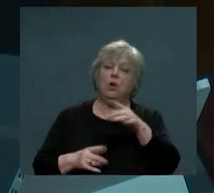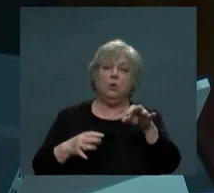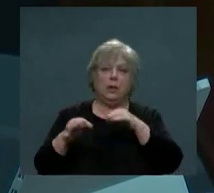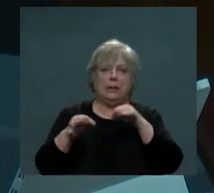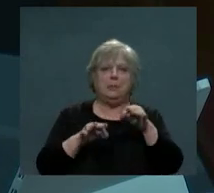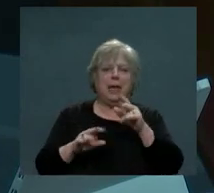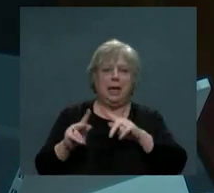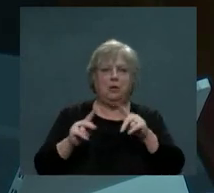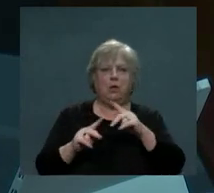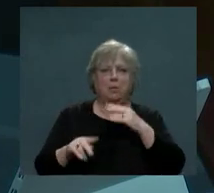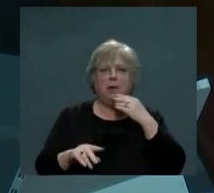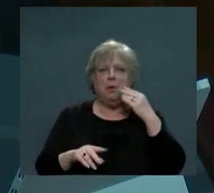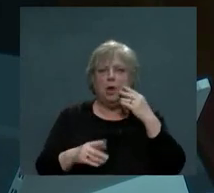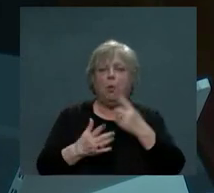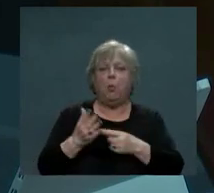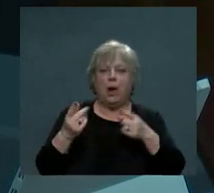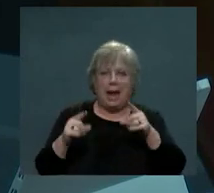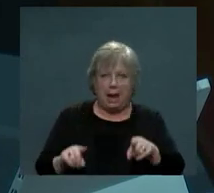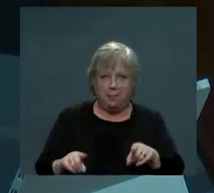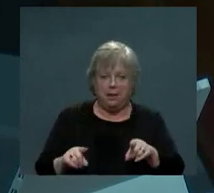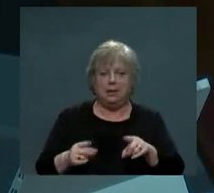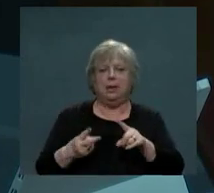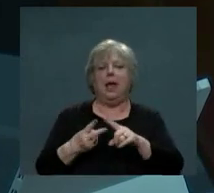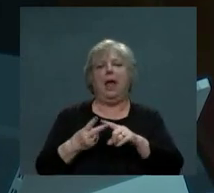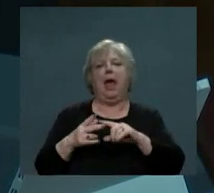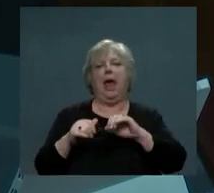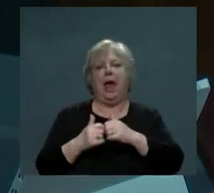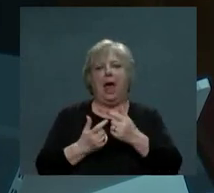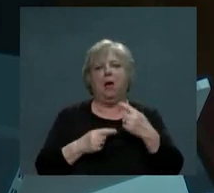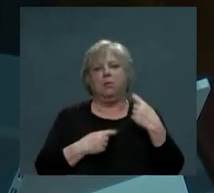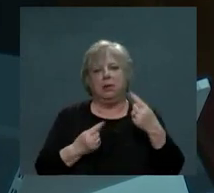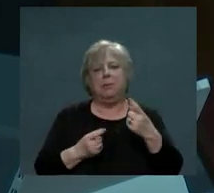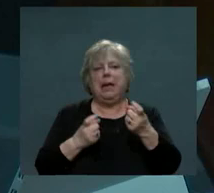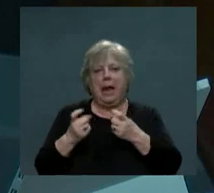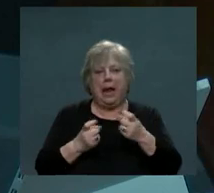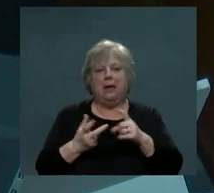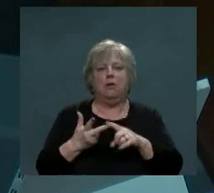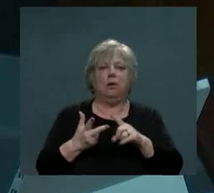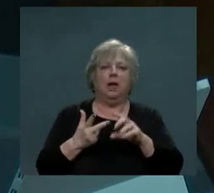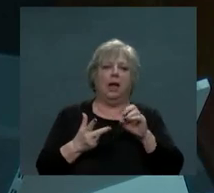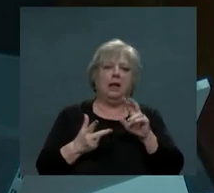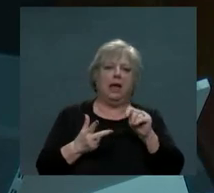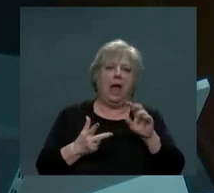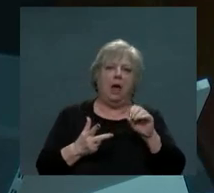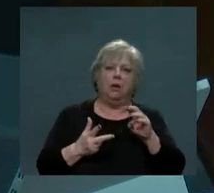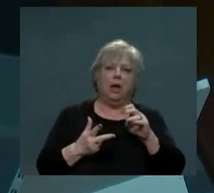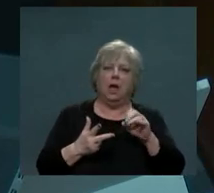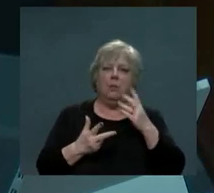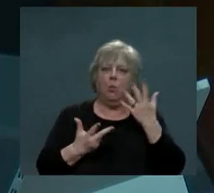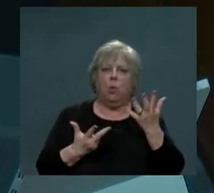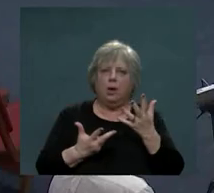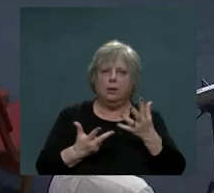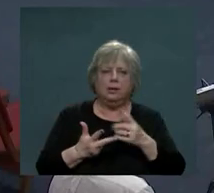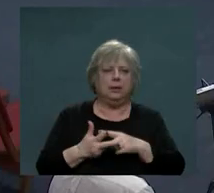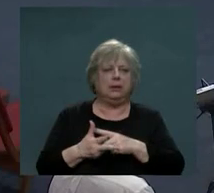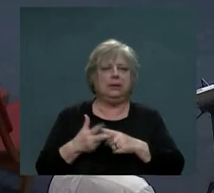the public what happened, how it's been handled, and what the outcome is going to be.